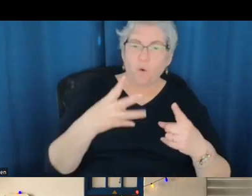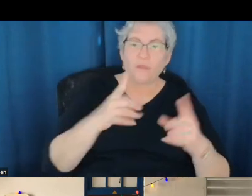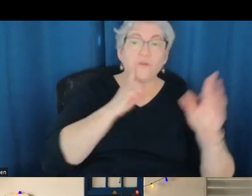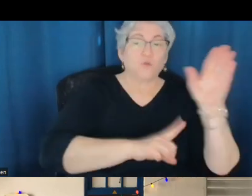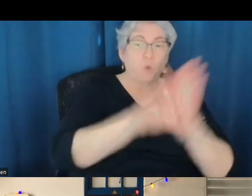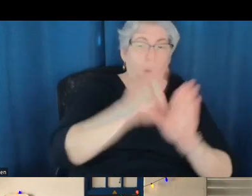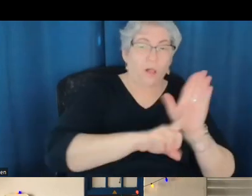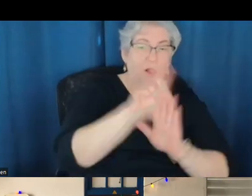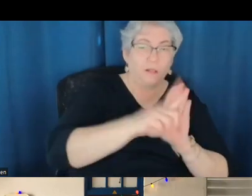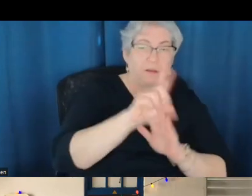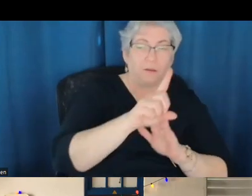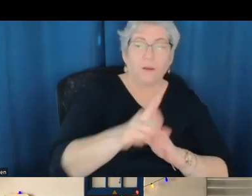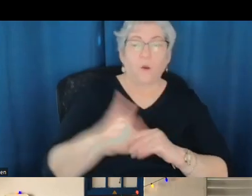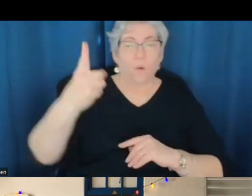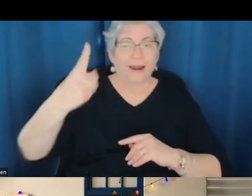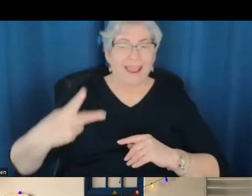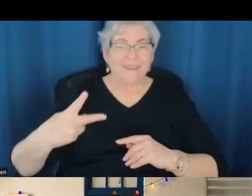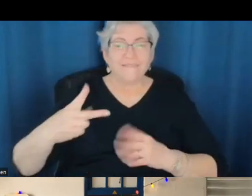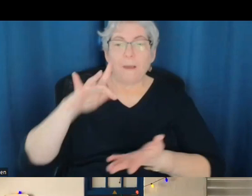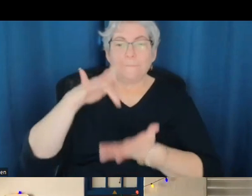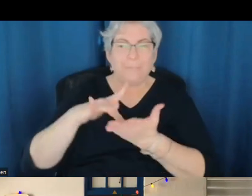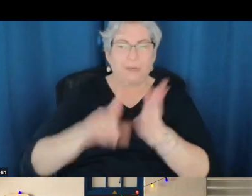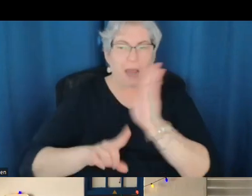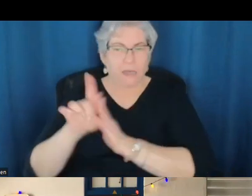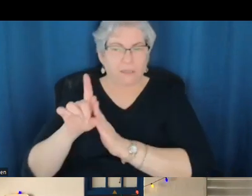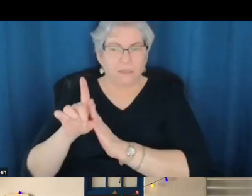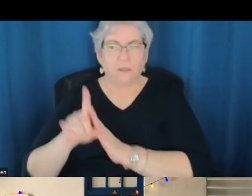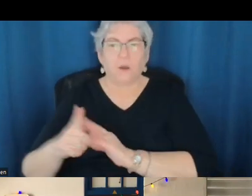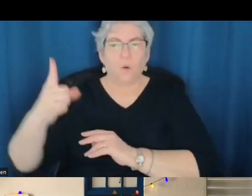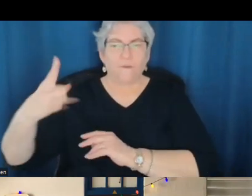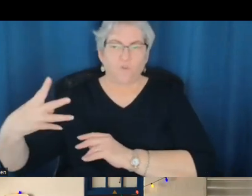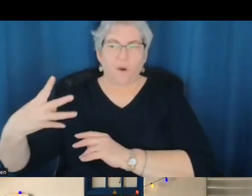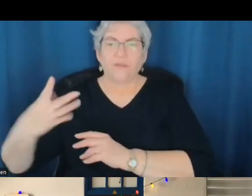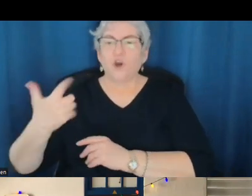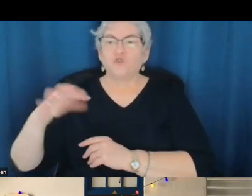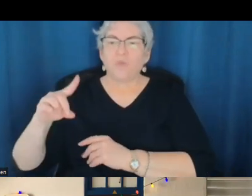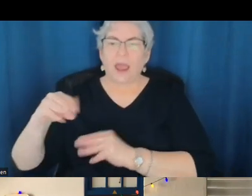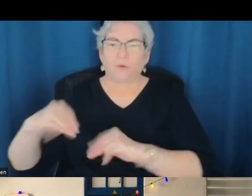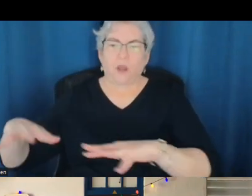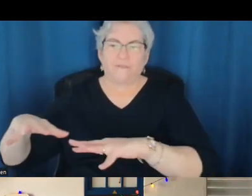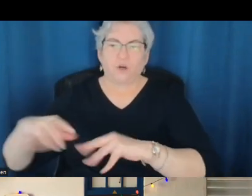species, 1/2 mid-height plants, and 1/4 ground cover species.